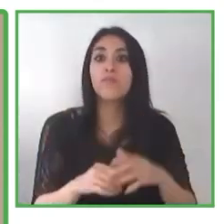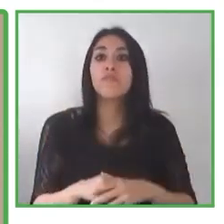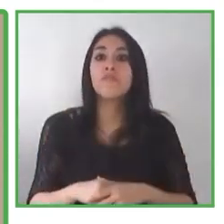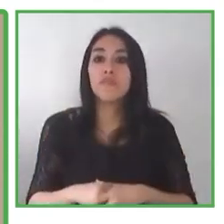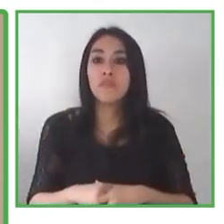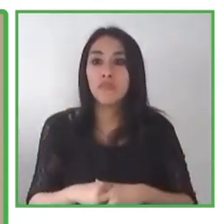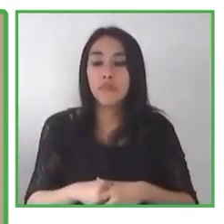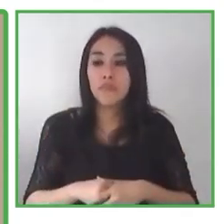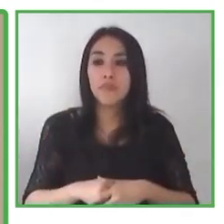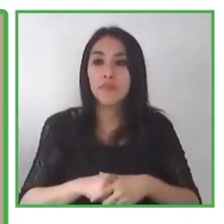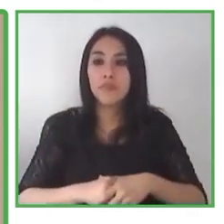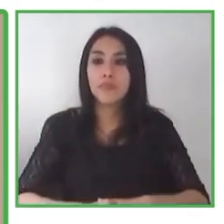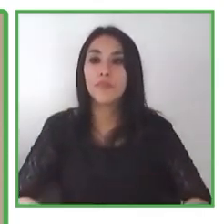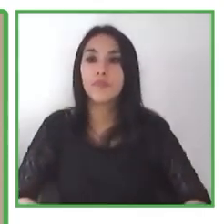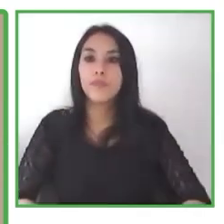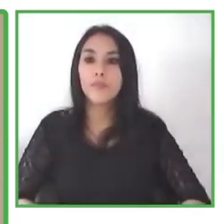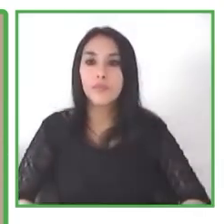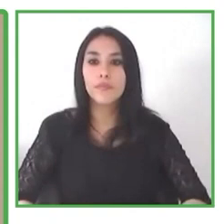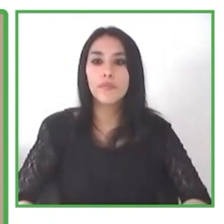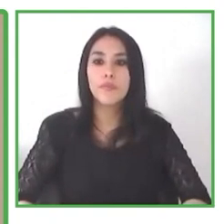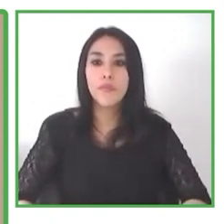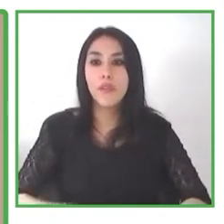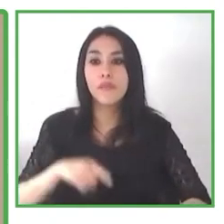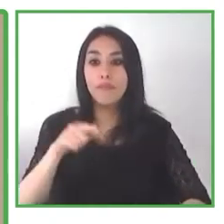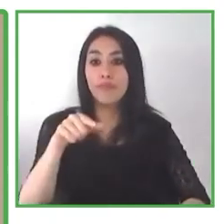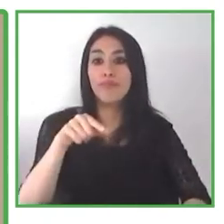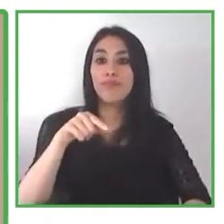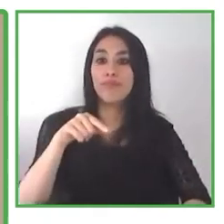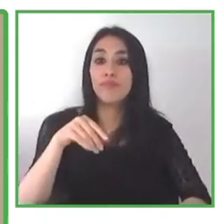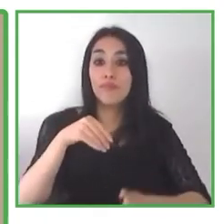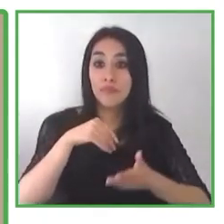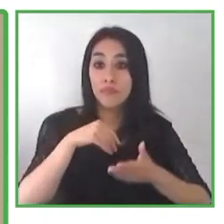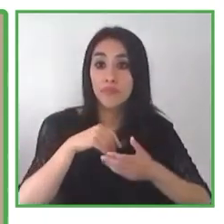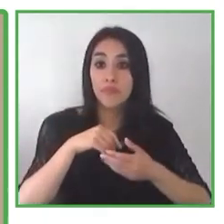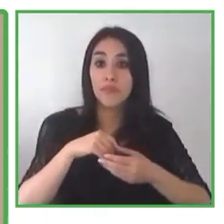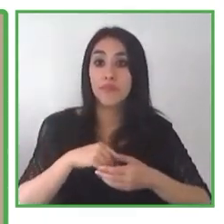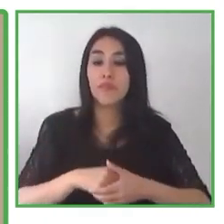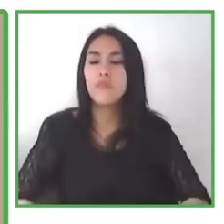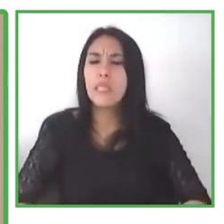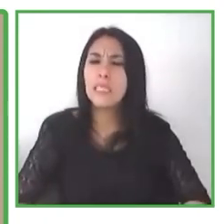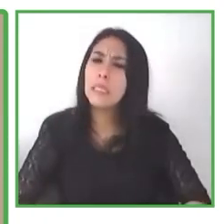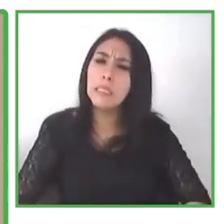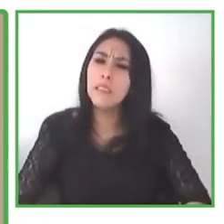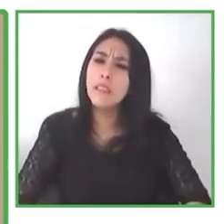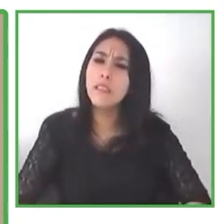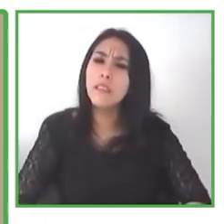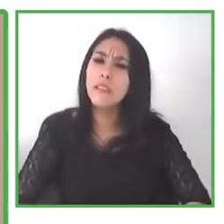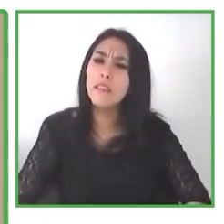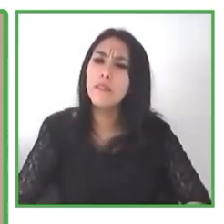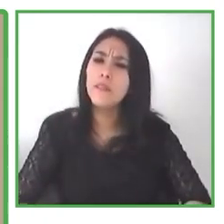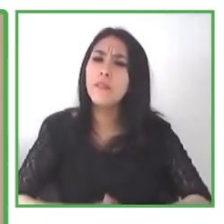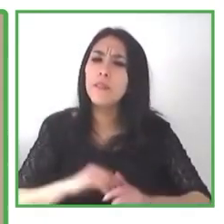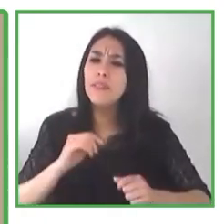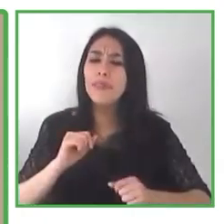also include the payment of fines for those companies